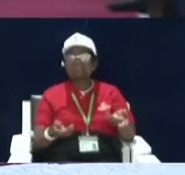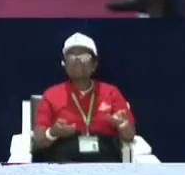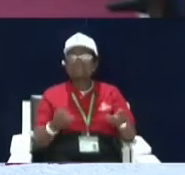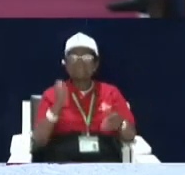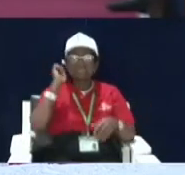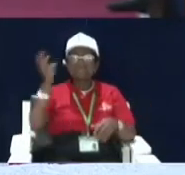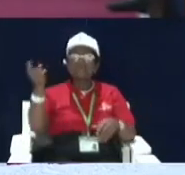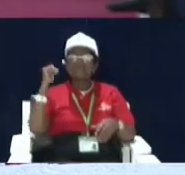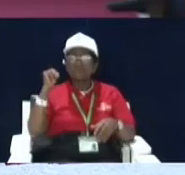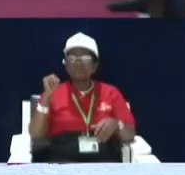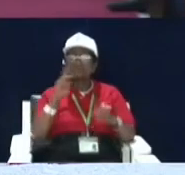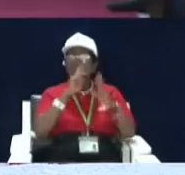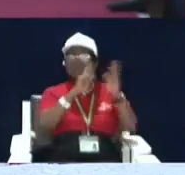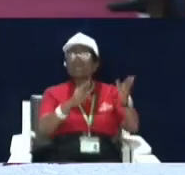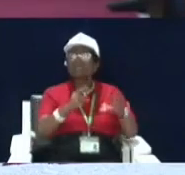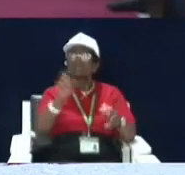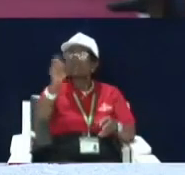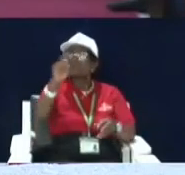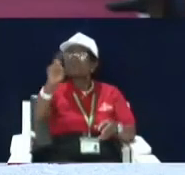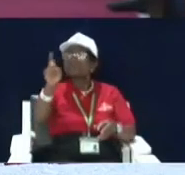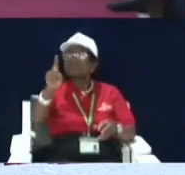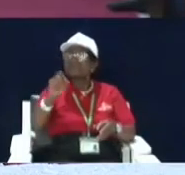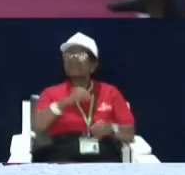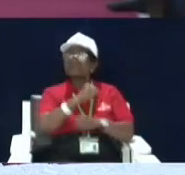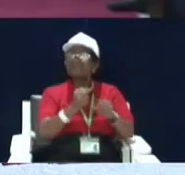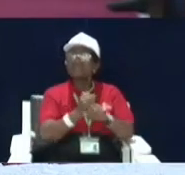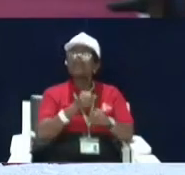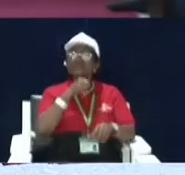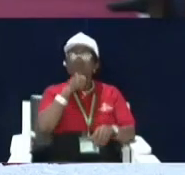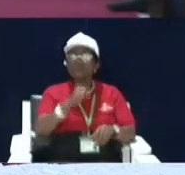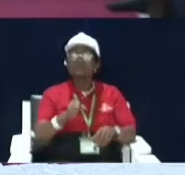old. It was a long time.